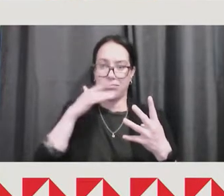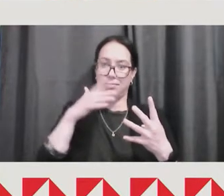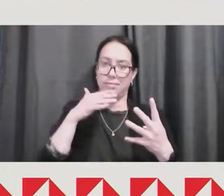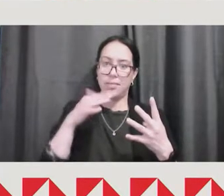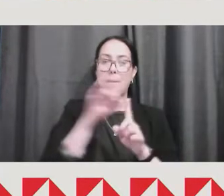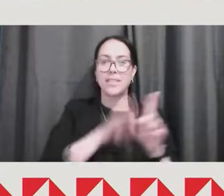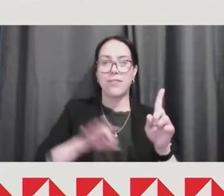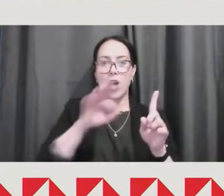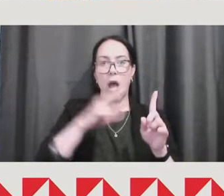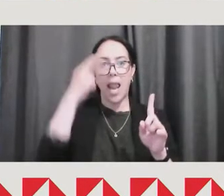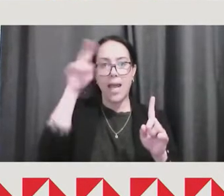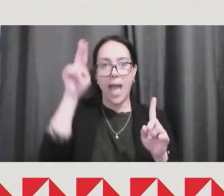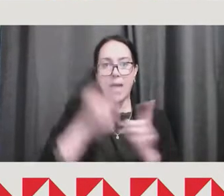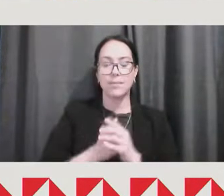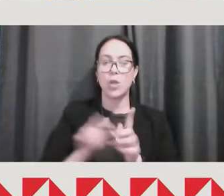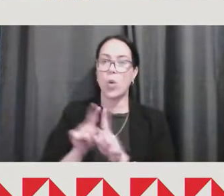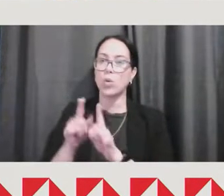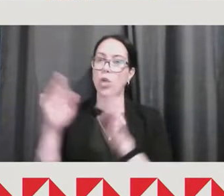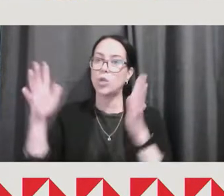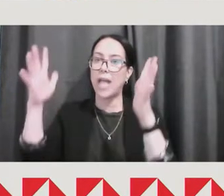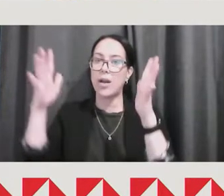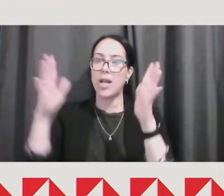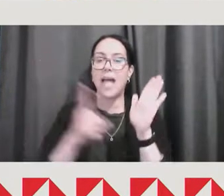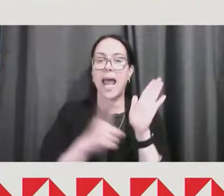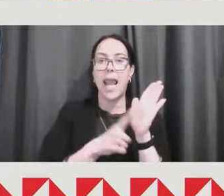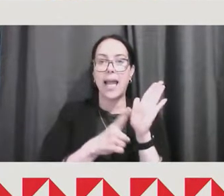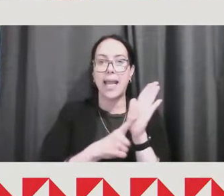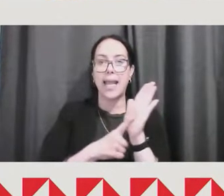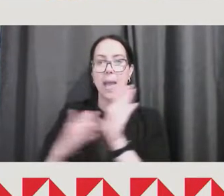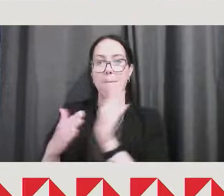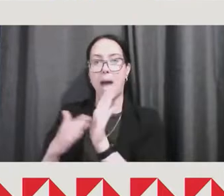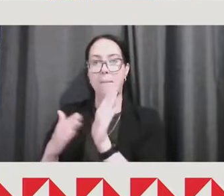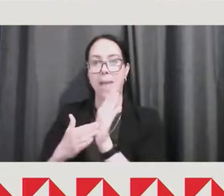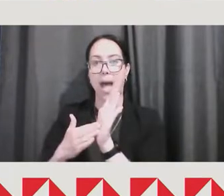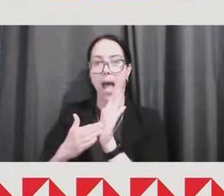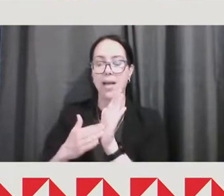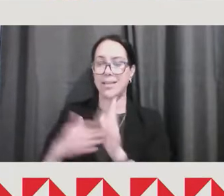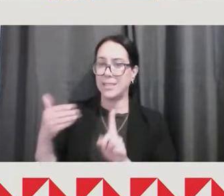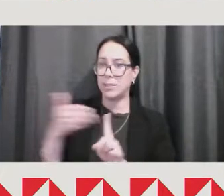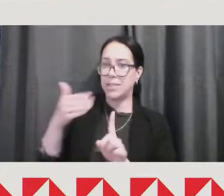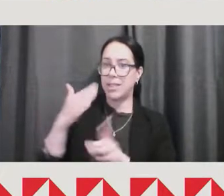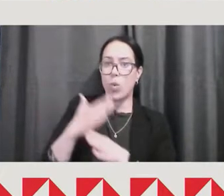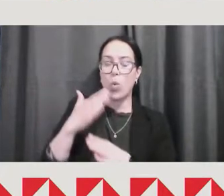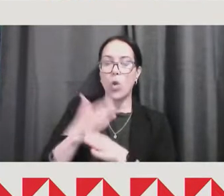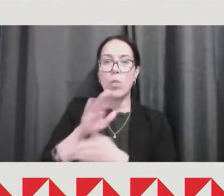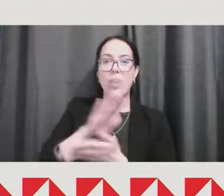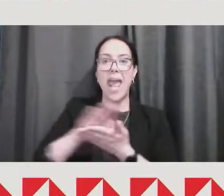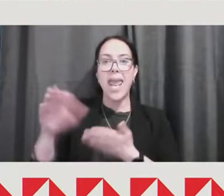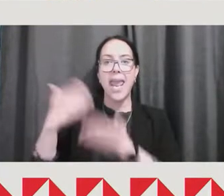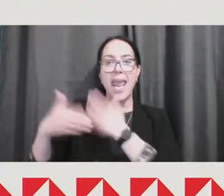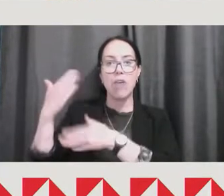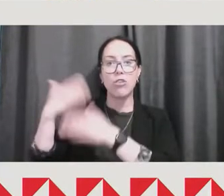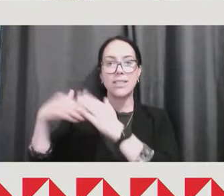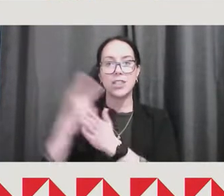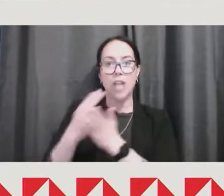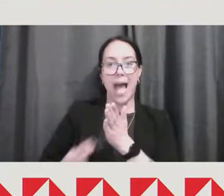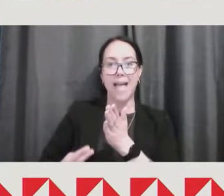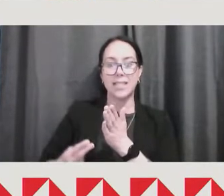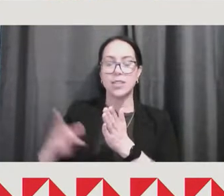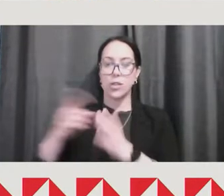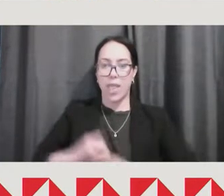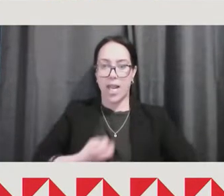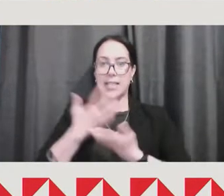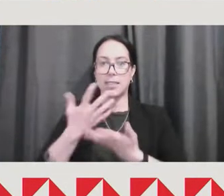participated also shout out to langimama for their fantastic work with specifically working with our heritage artists to tell their stories